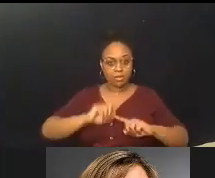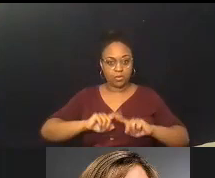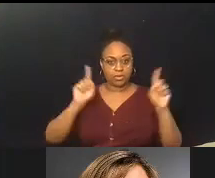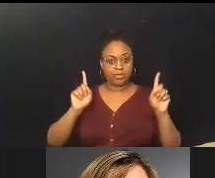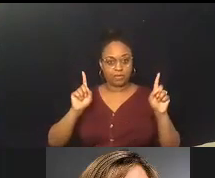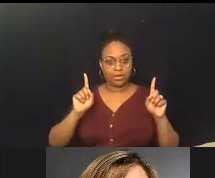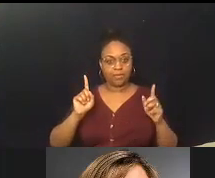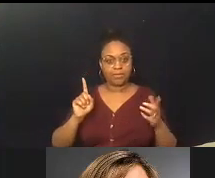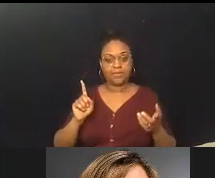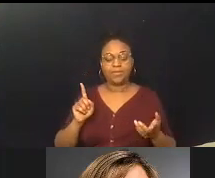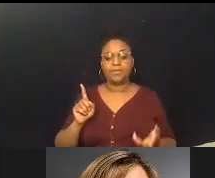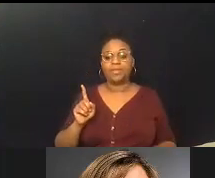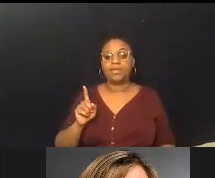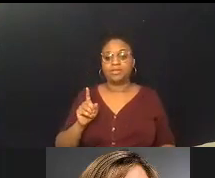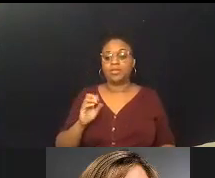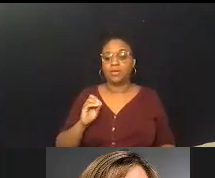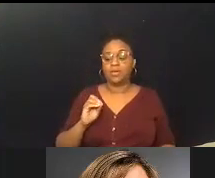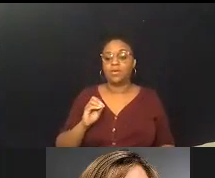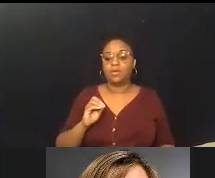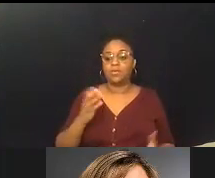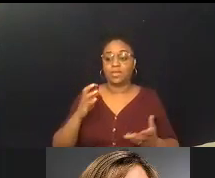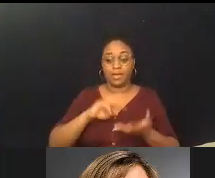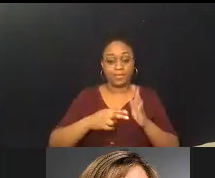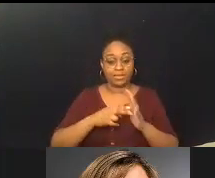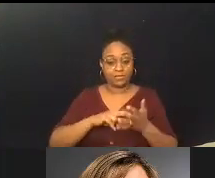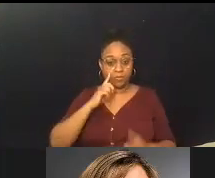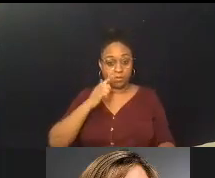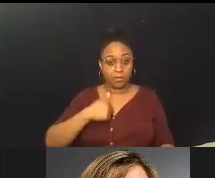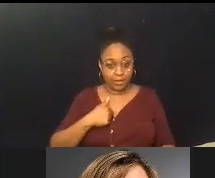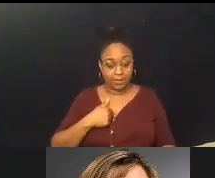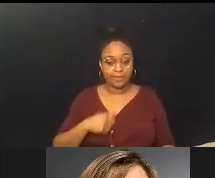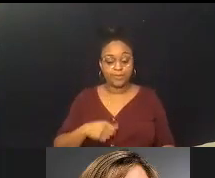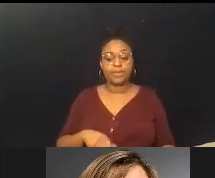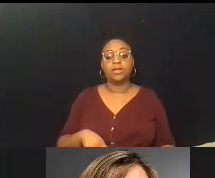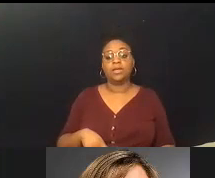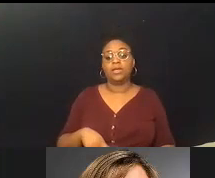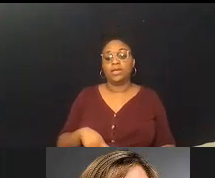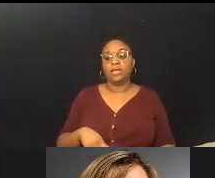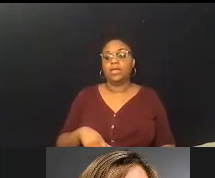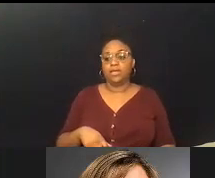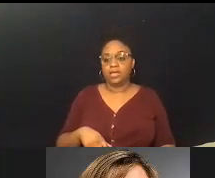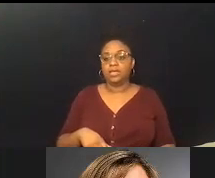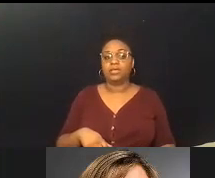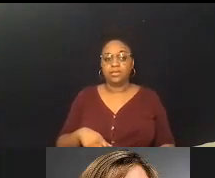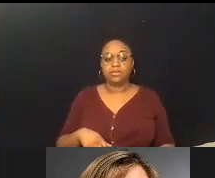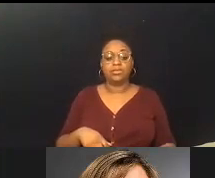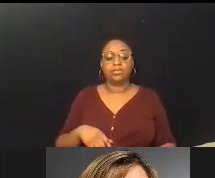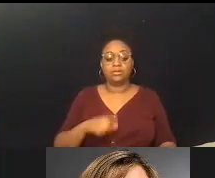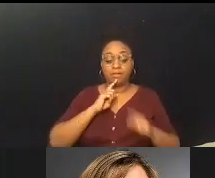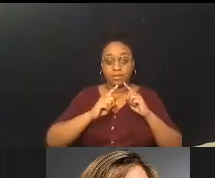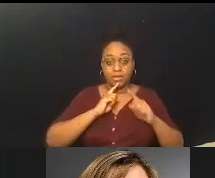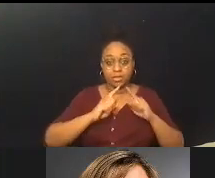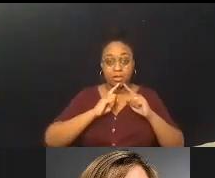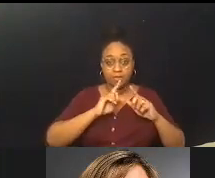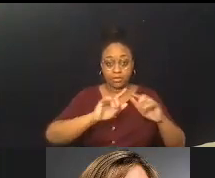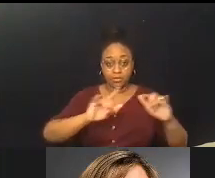And I think what that has meant for me is that I've had to learn to approach conversations about diversity from a place of